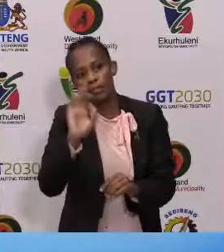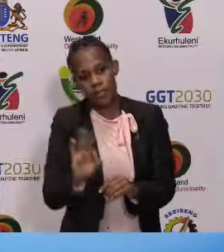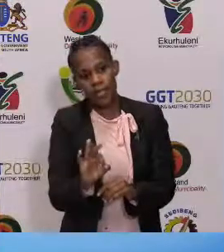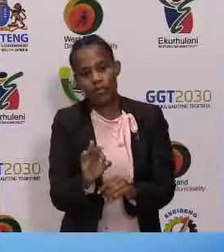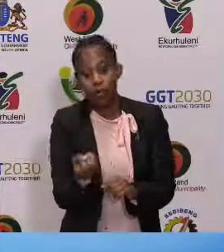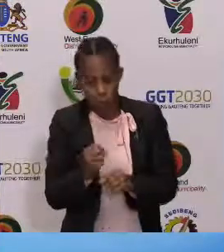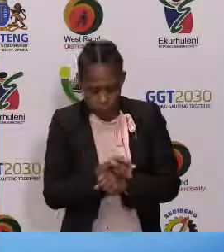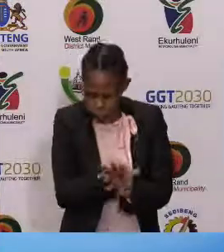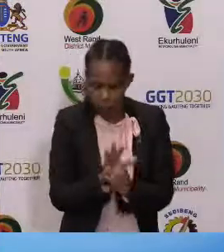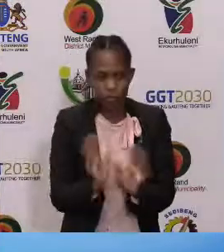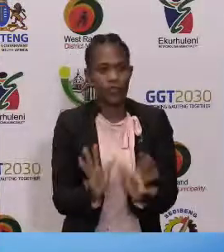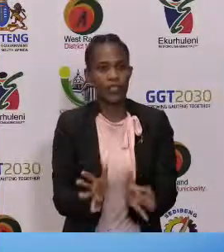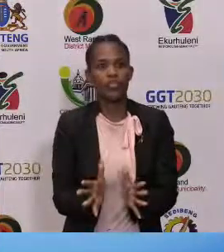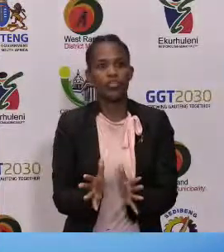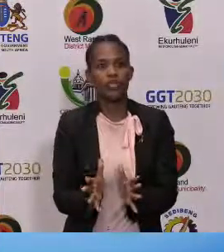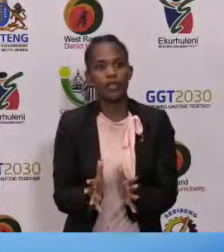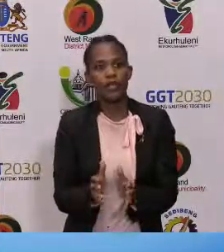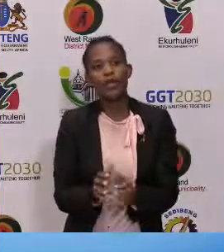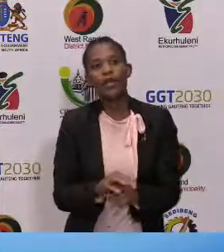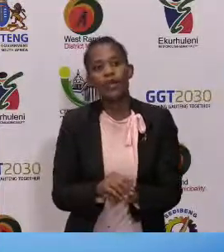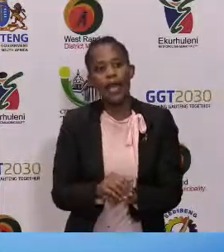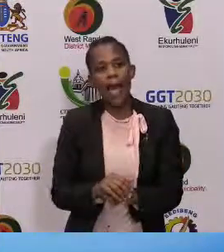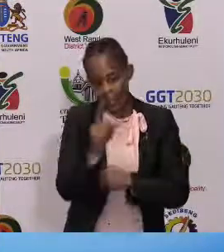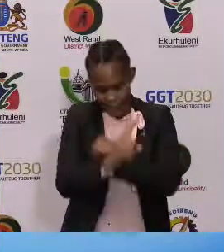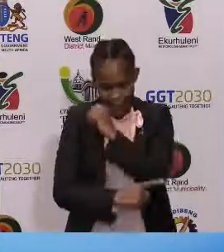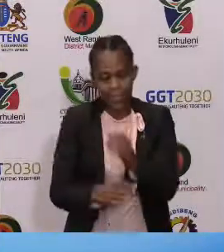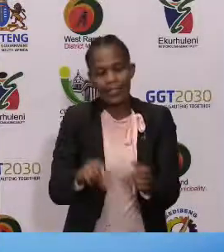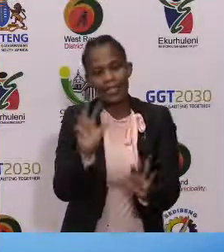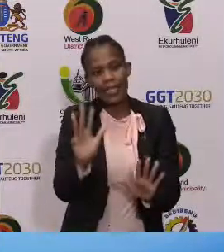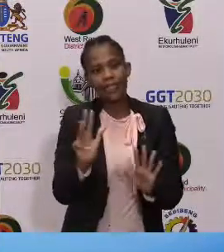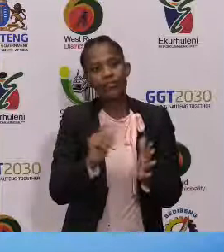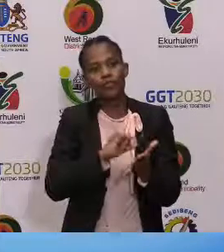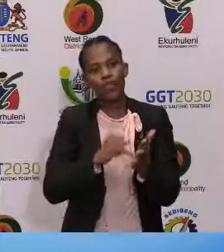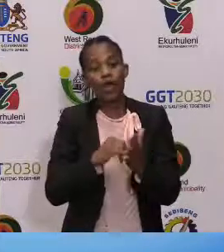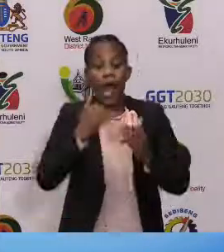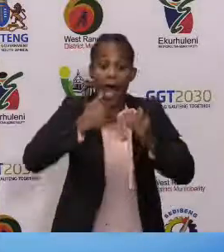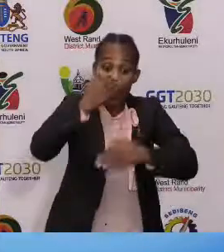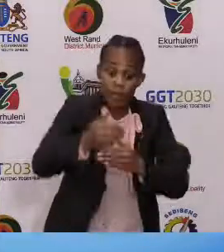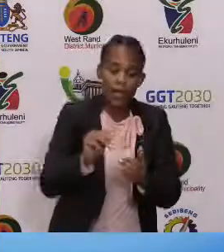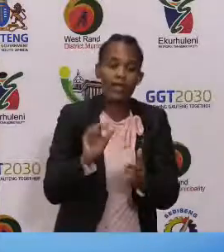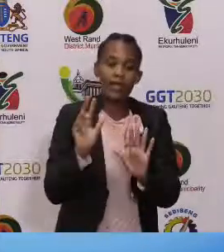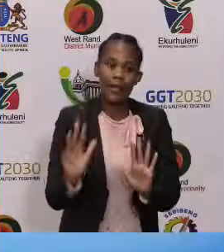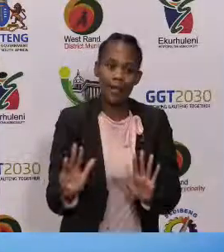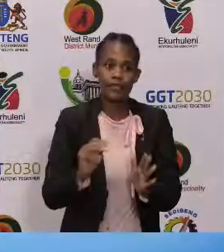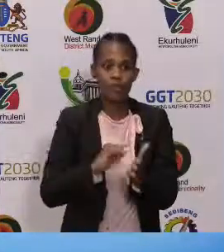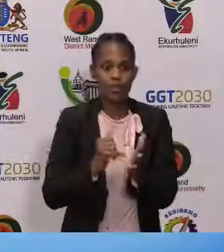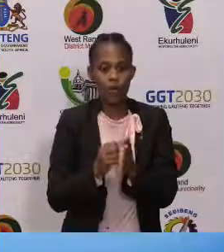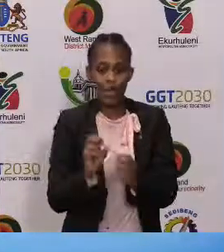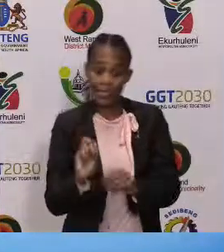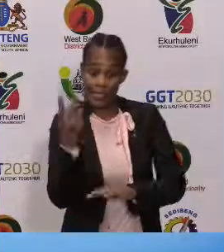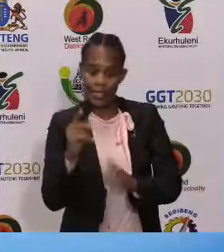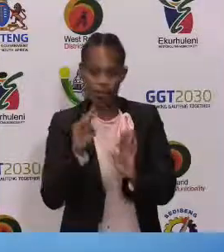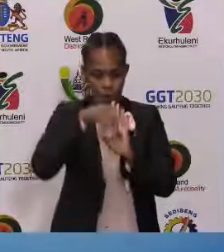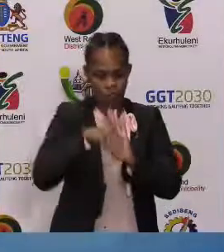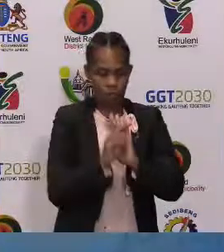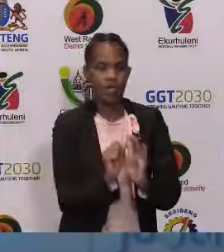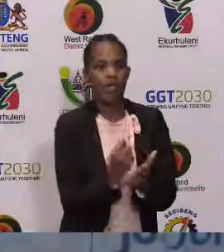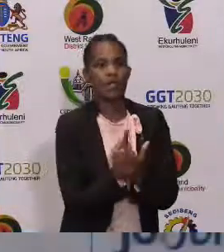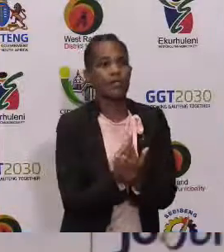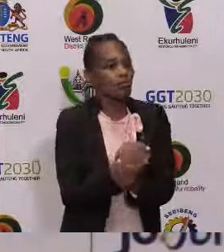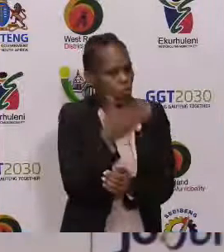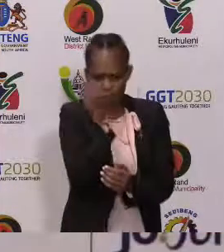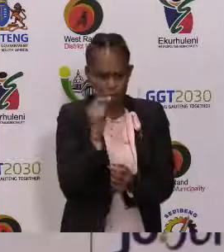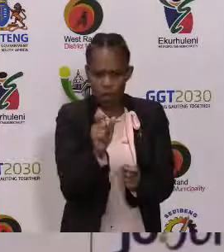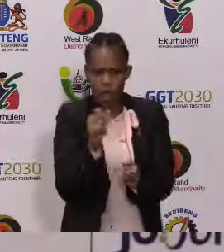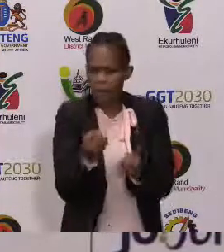actually infected with the virus until the 9th of January, right? After the 9th of January, when the second wave peaked, we don't know how many more people were